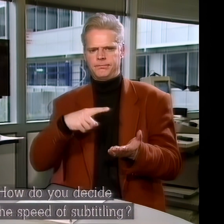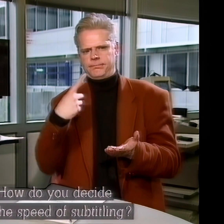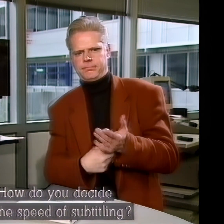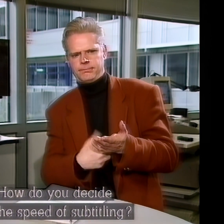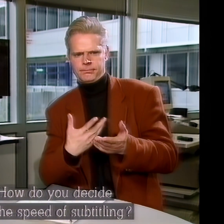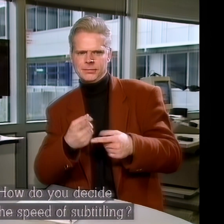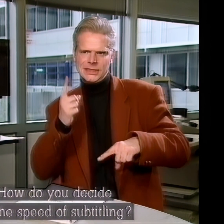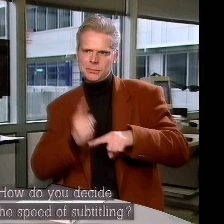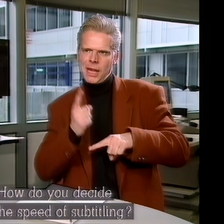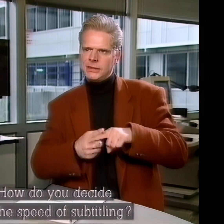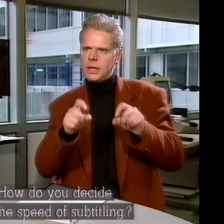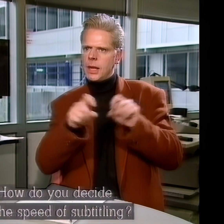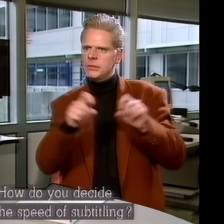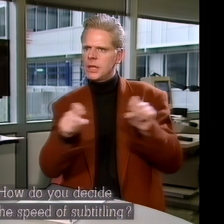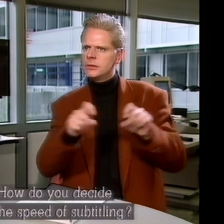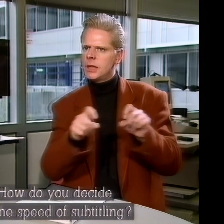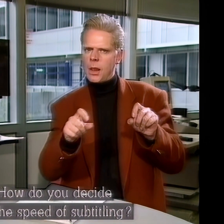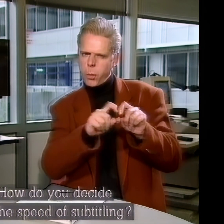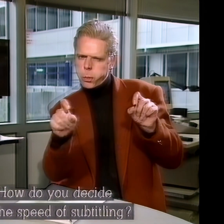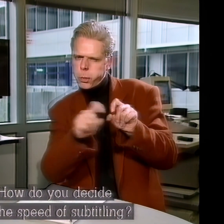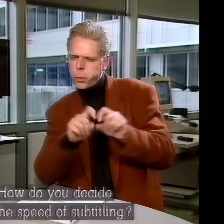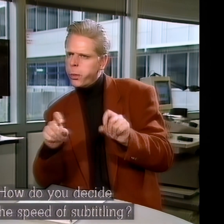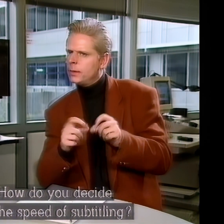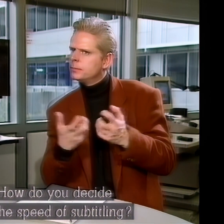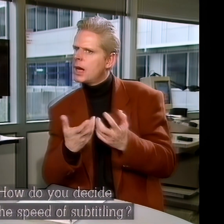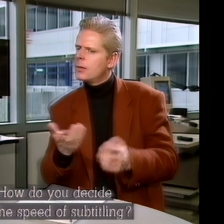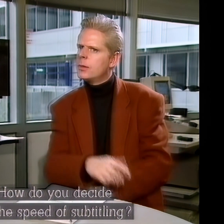Right, but how do you decide on the speed of subtitling?